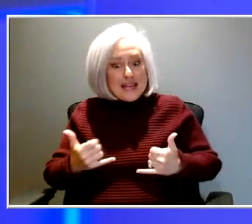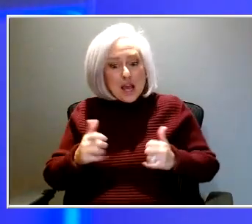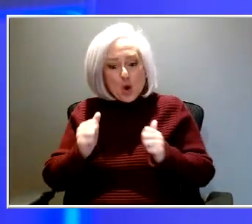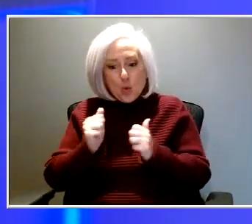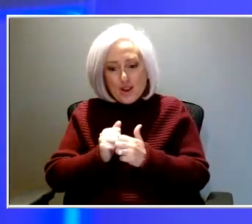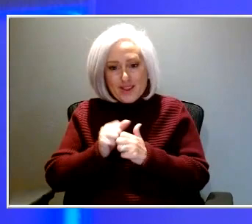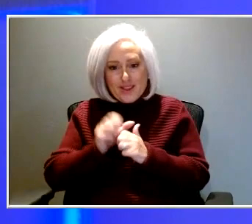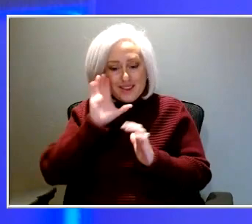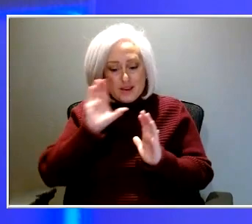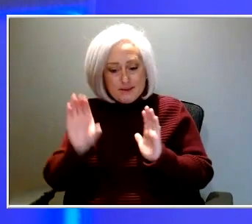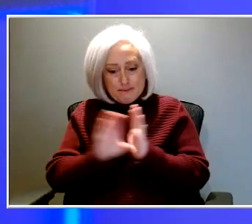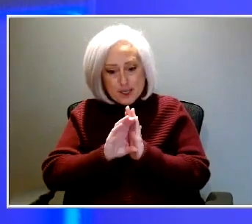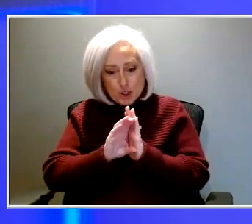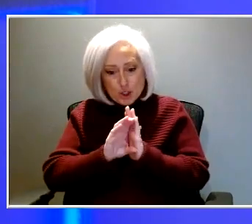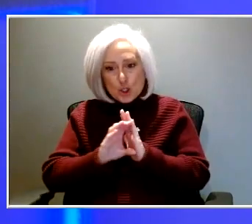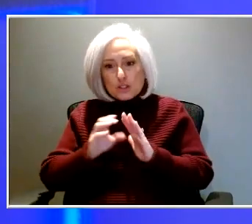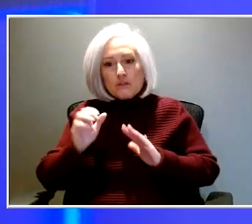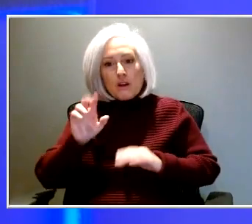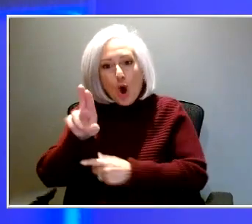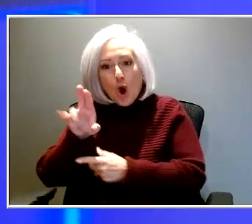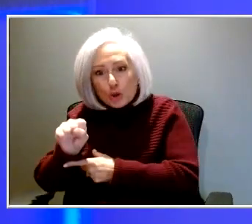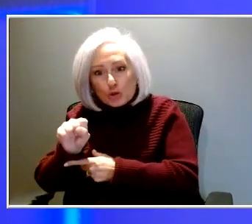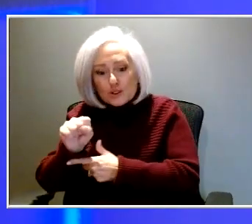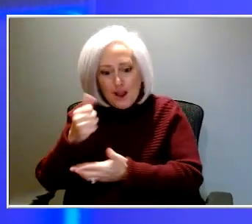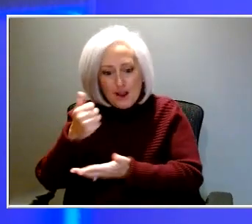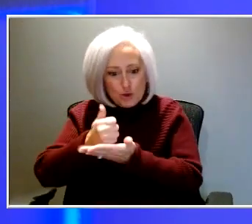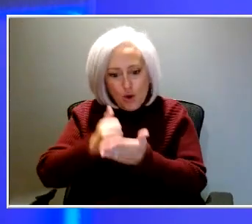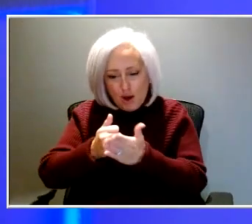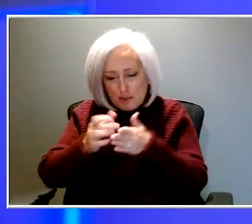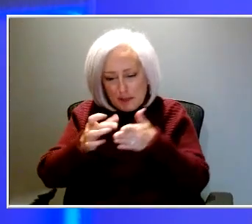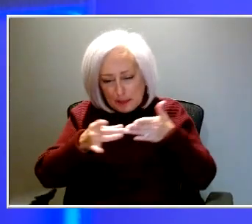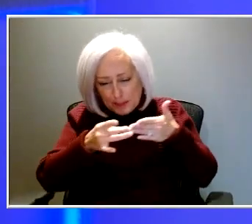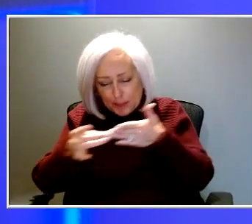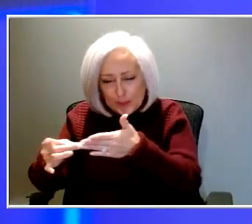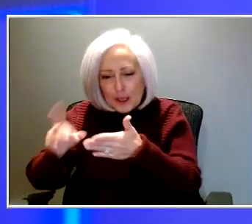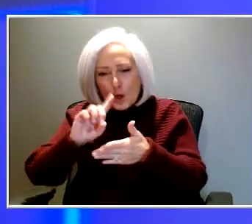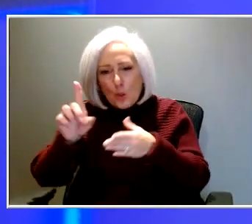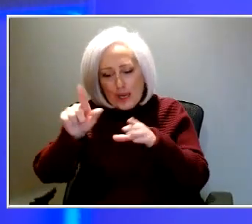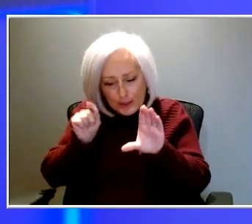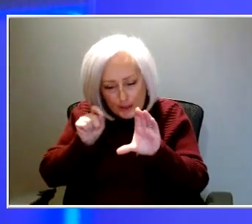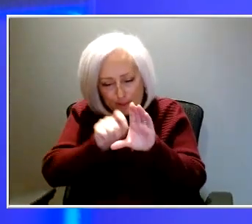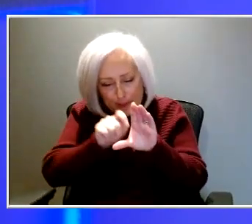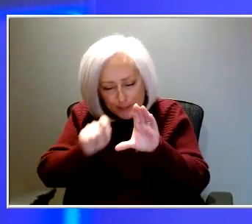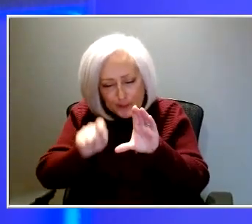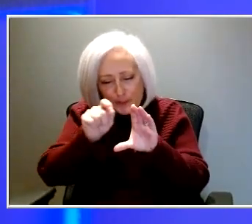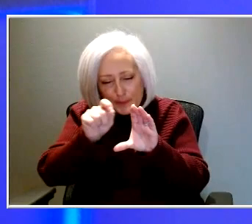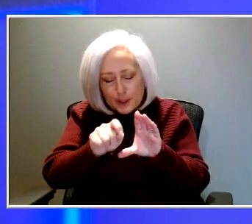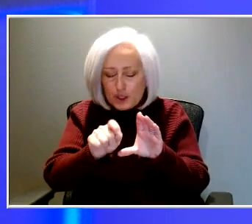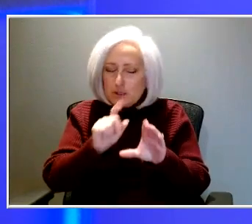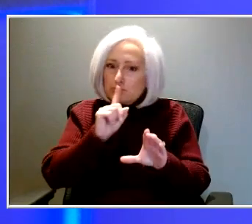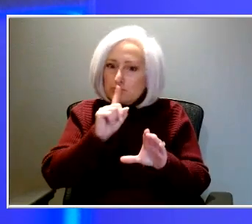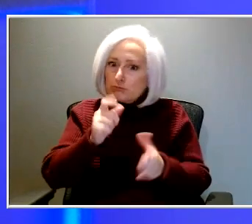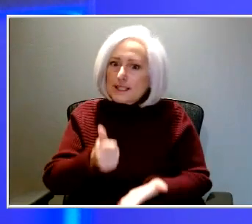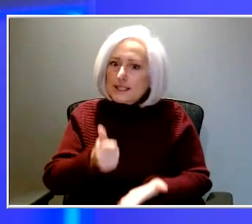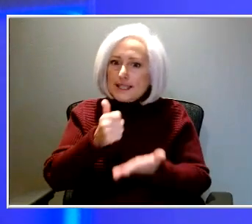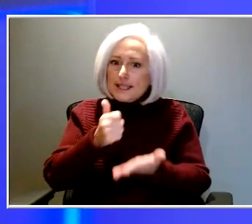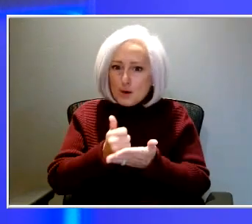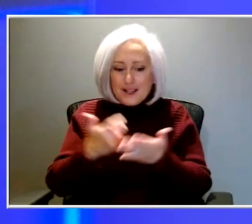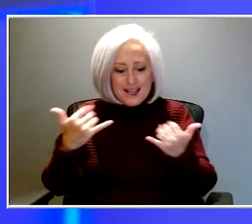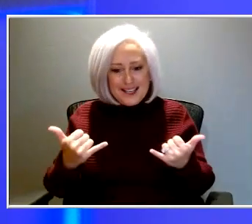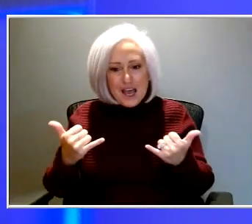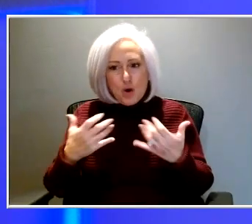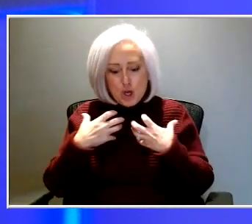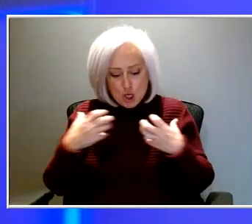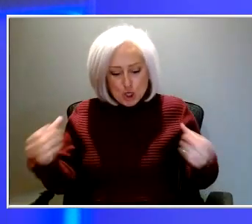where they need to go, that has really improved quite a bit. So we're now able to continue to work on curing cancer and minimizing side effects.